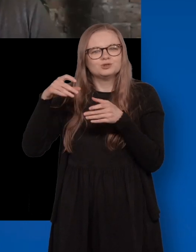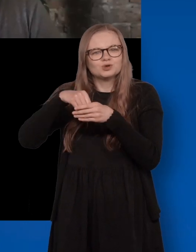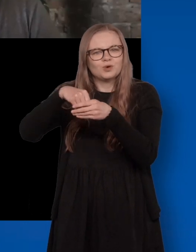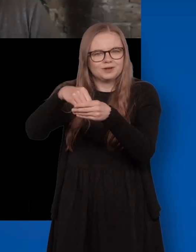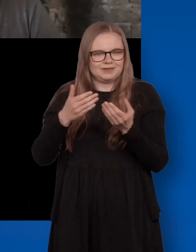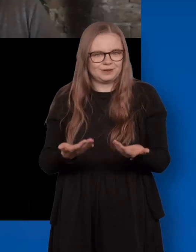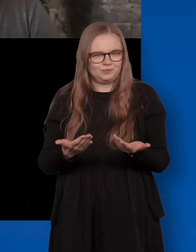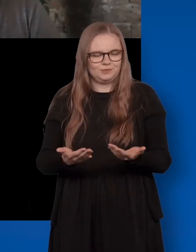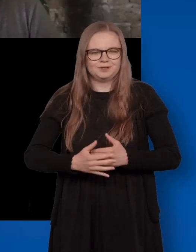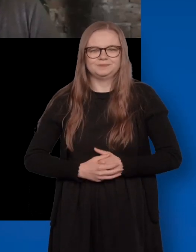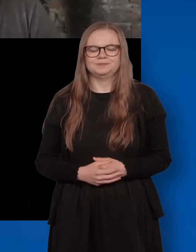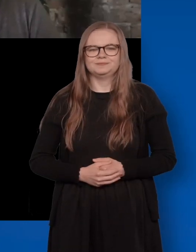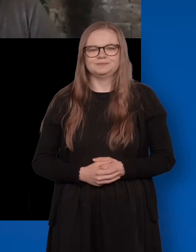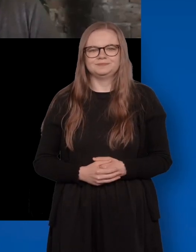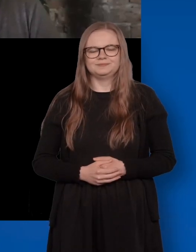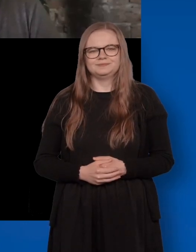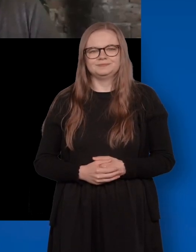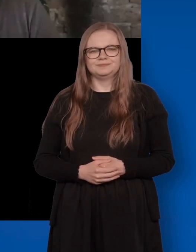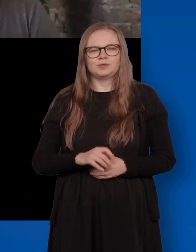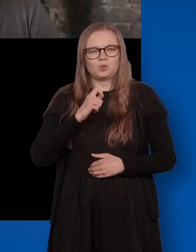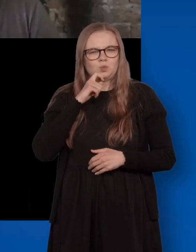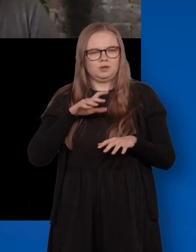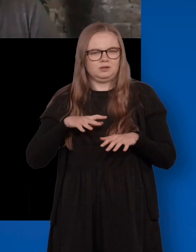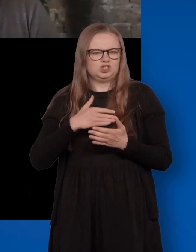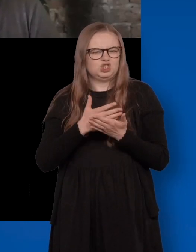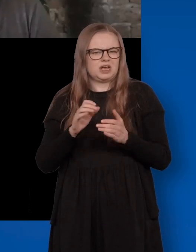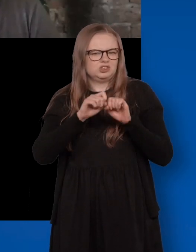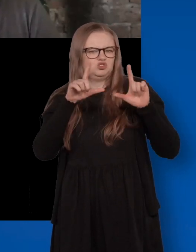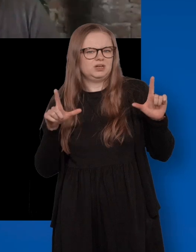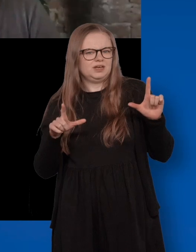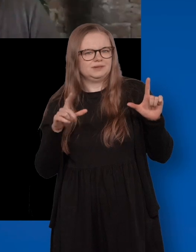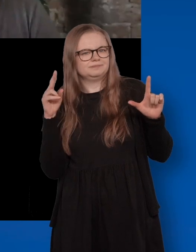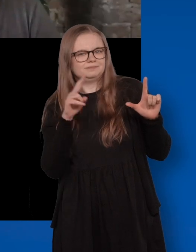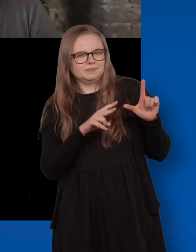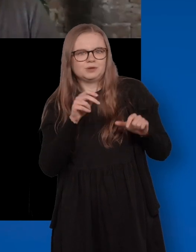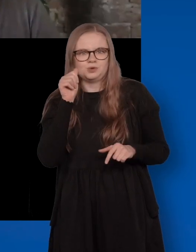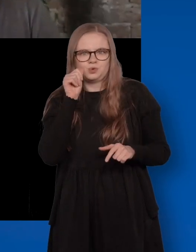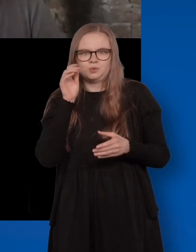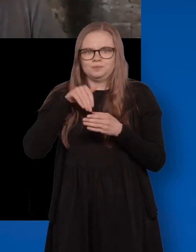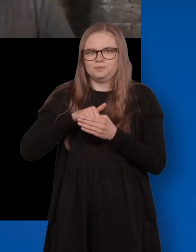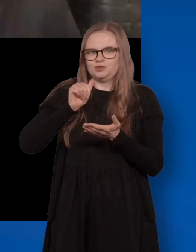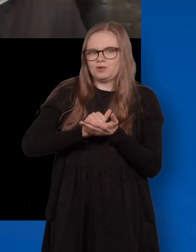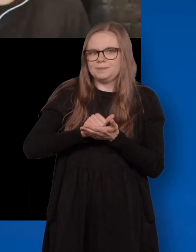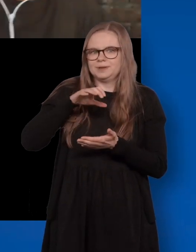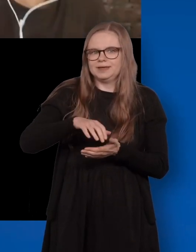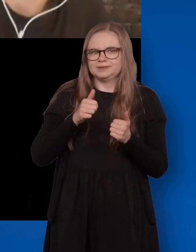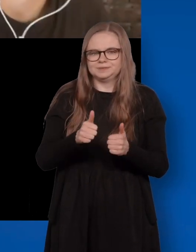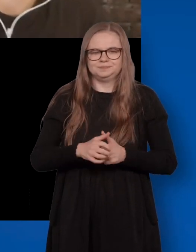in, and I will start to share my screen so that people know that they are in the right place.